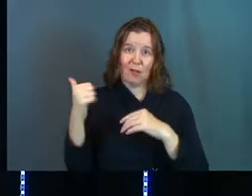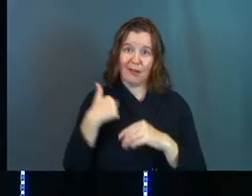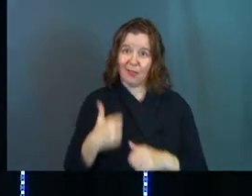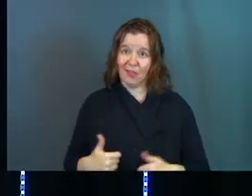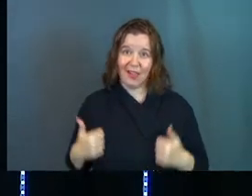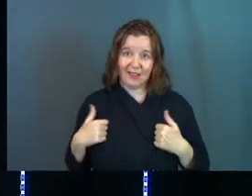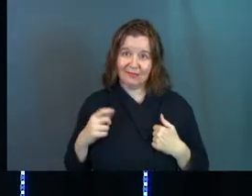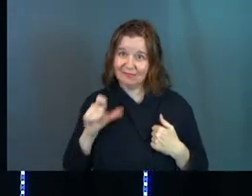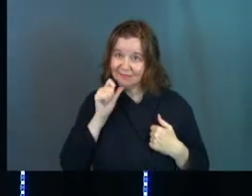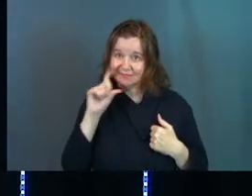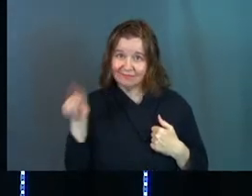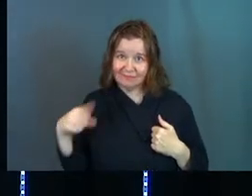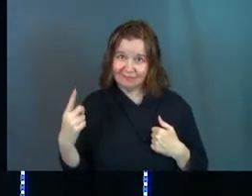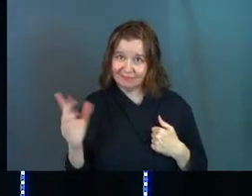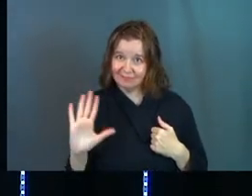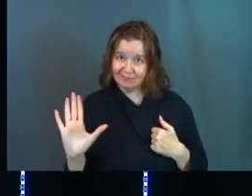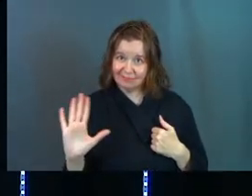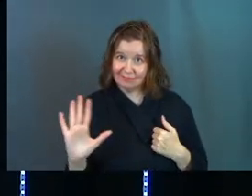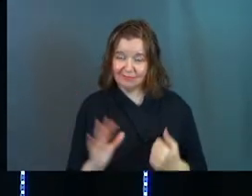on their life.